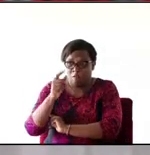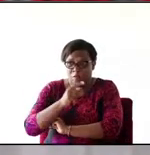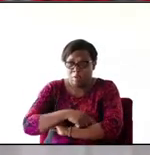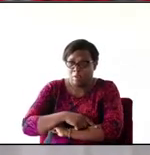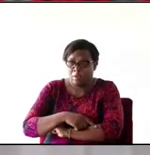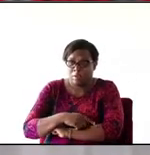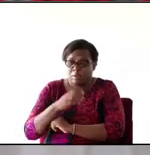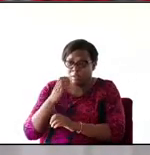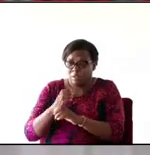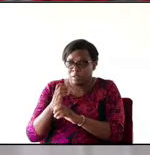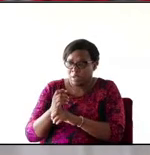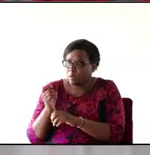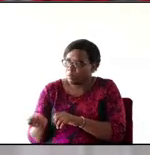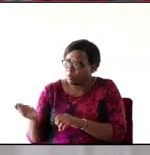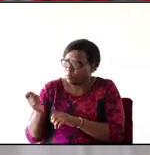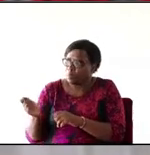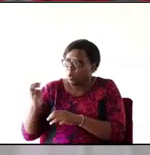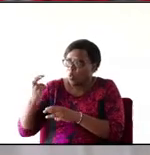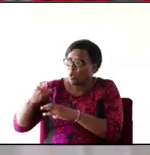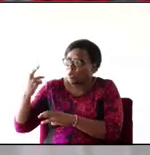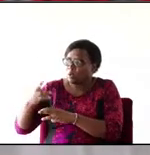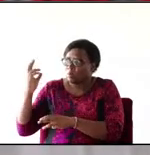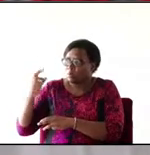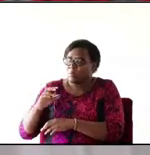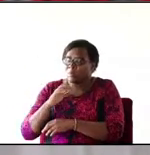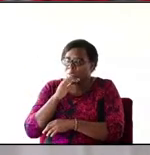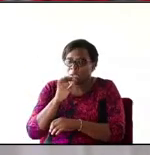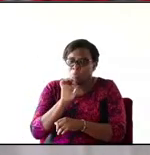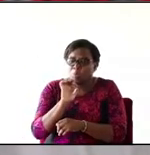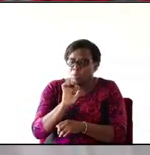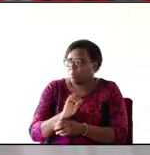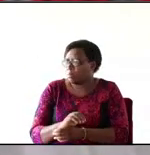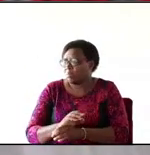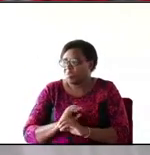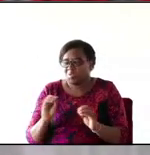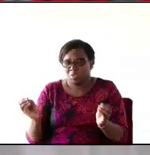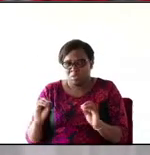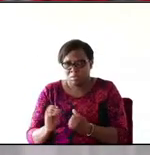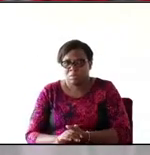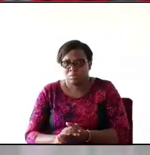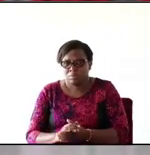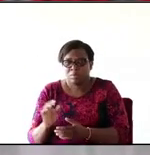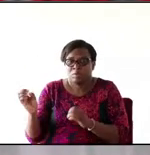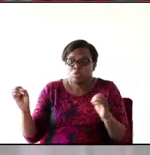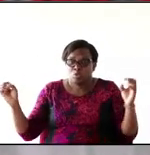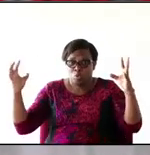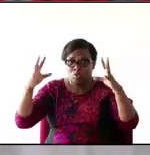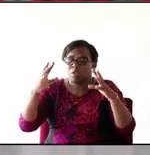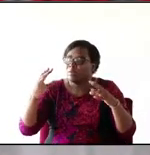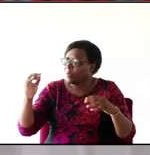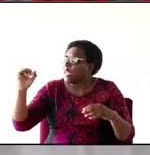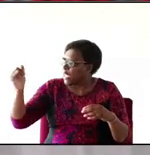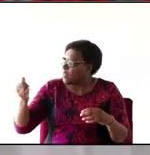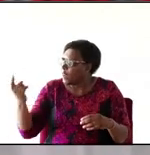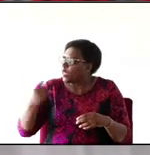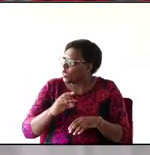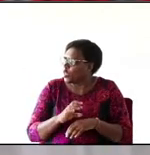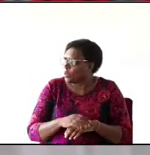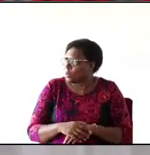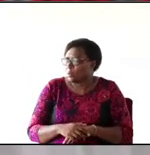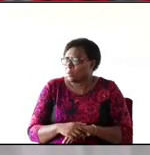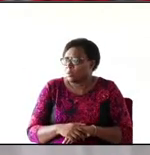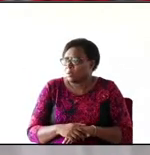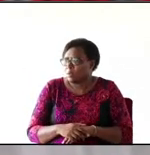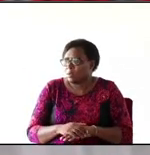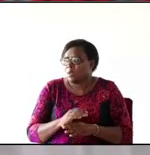up, and not even a tooting of the horn. Eh? I know some of us are a little bit afraid of